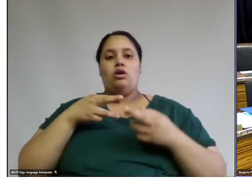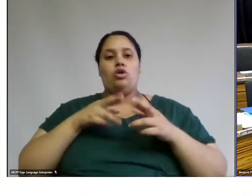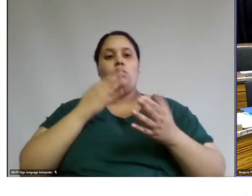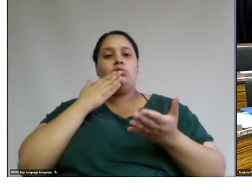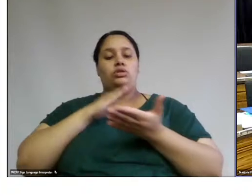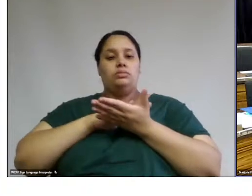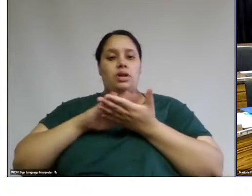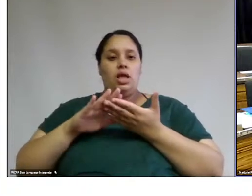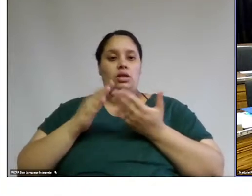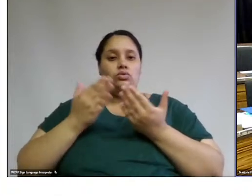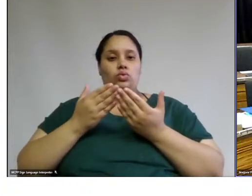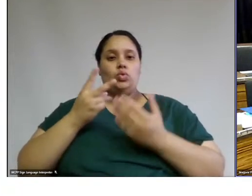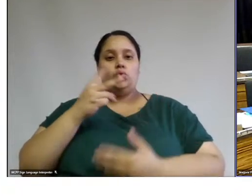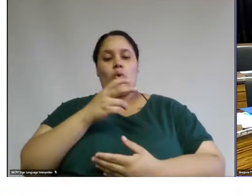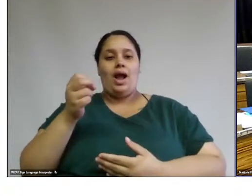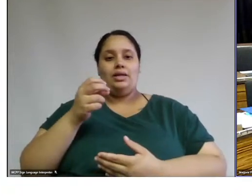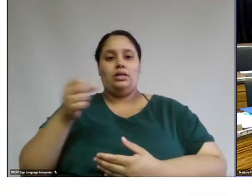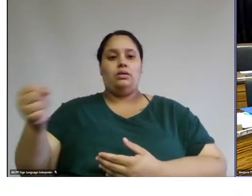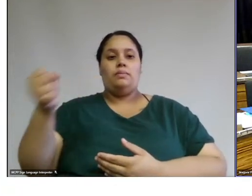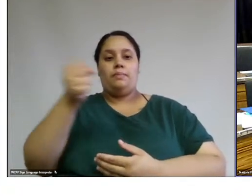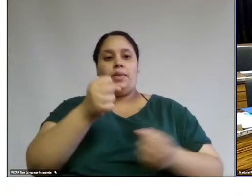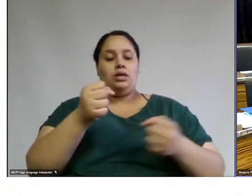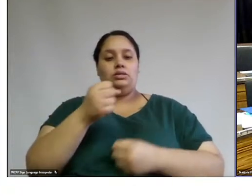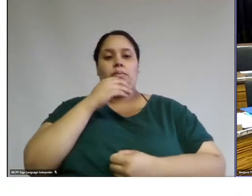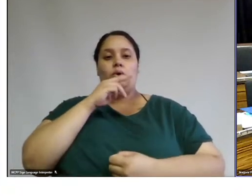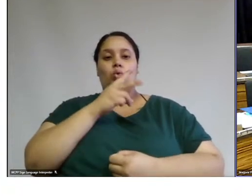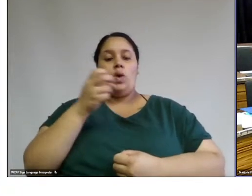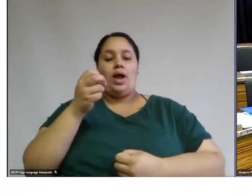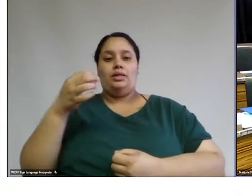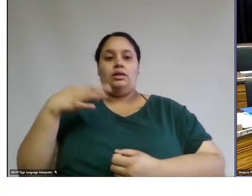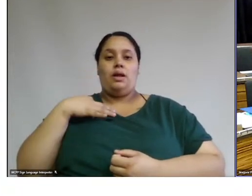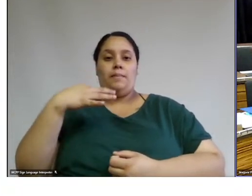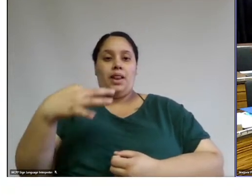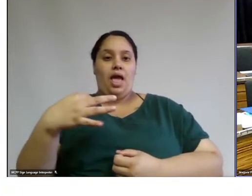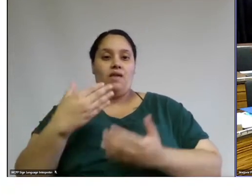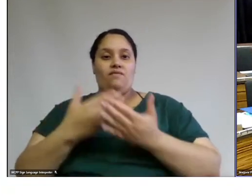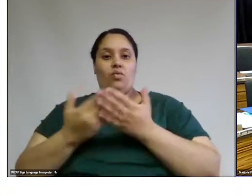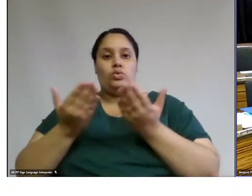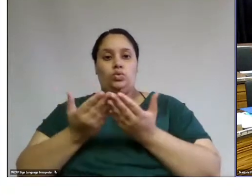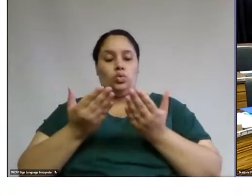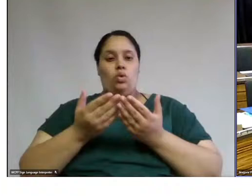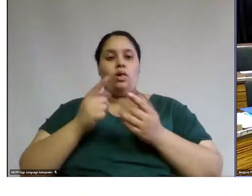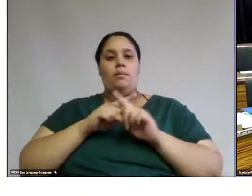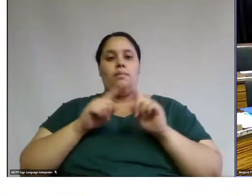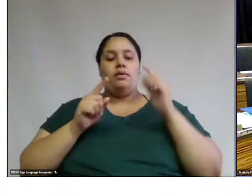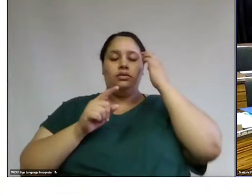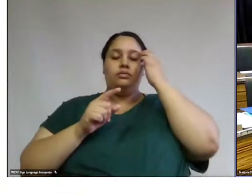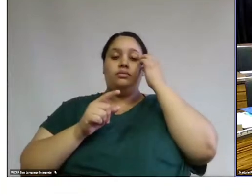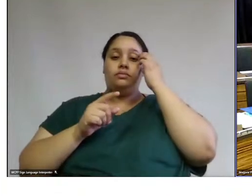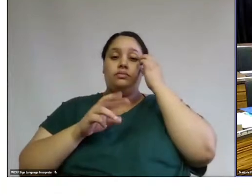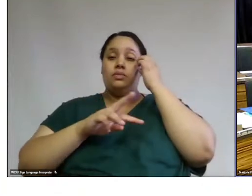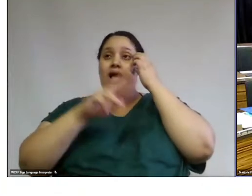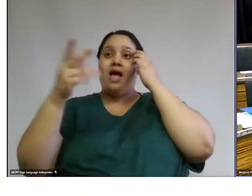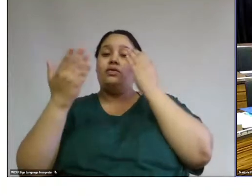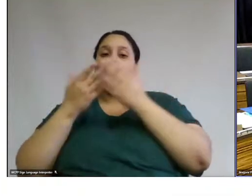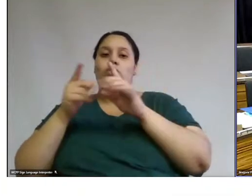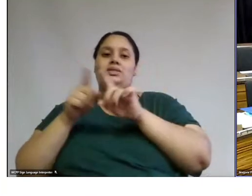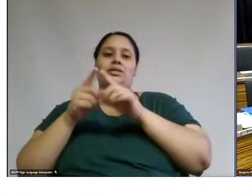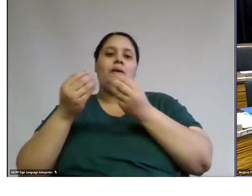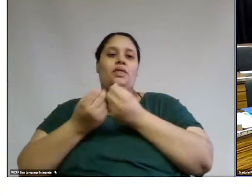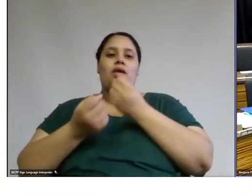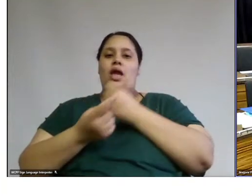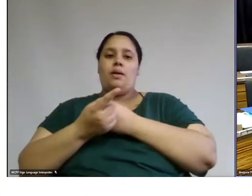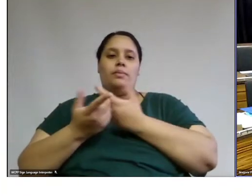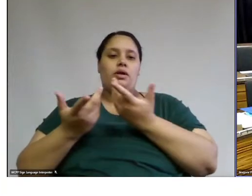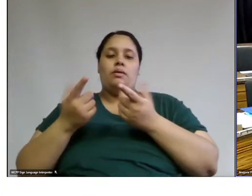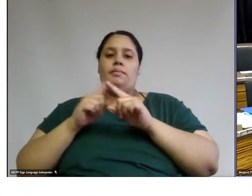Mitchellplain, 200 places, 1,200 applications. Now, there's a small cohort of schools where the same thing happens, and the dilemma that we have